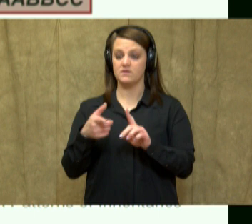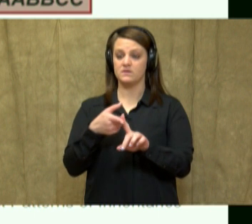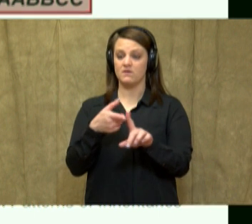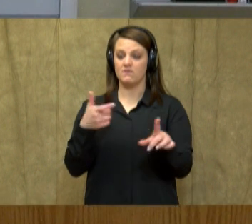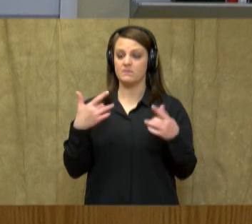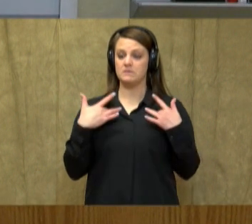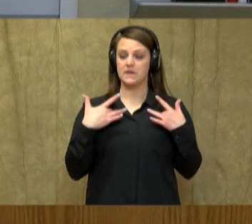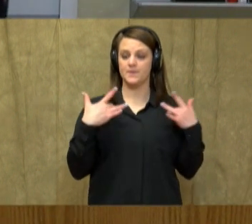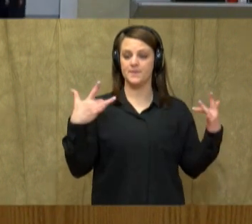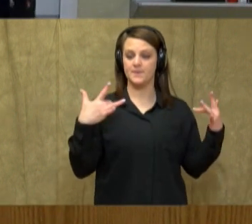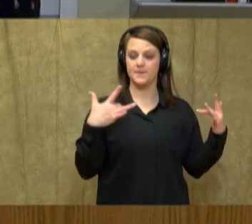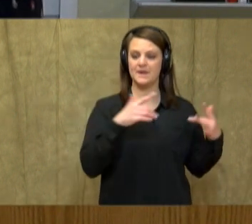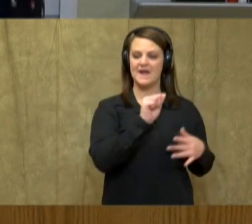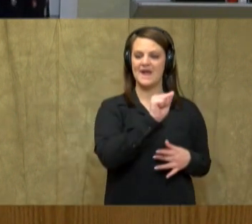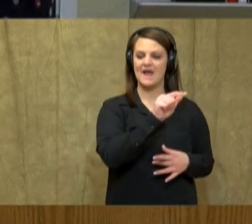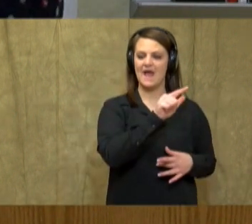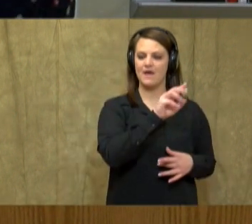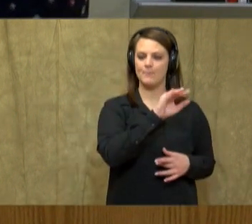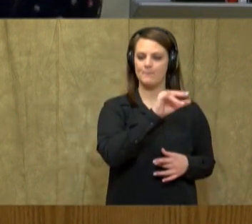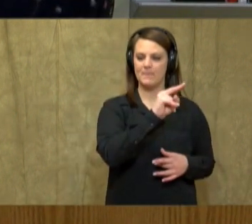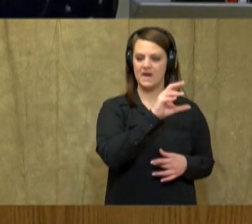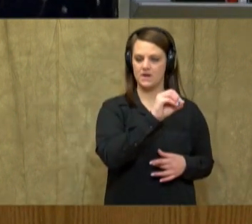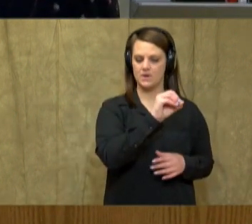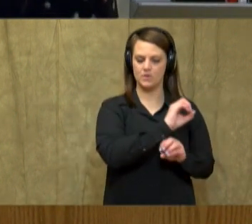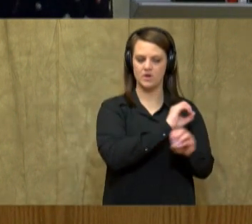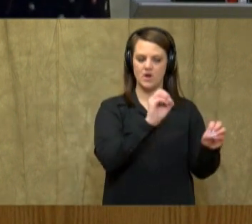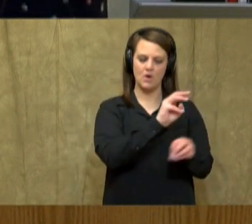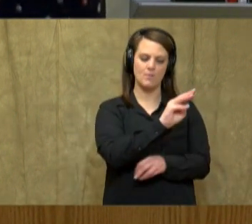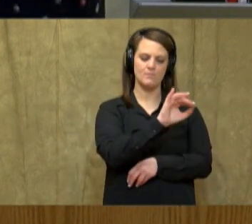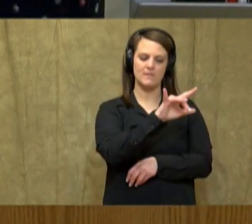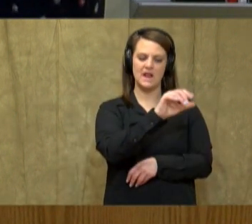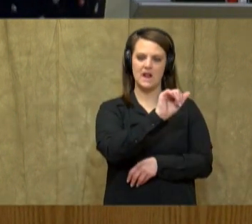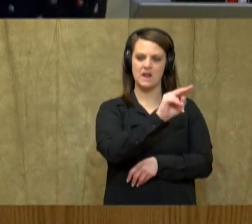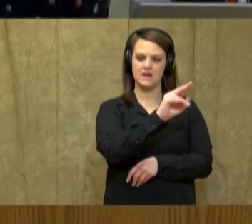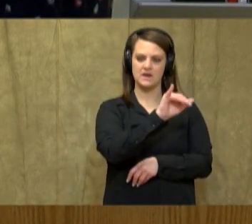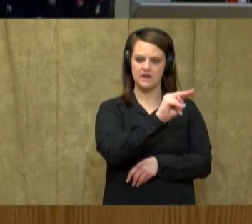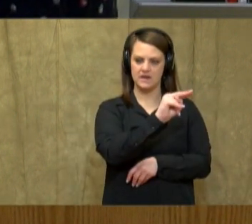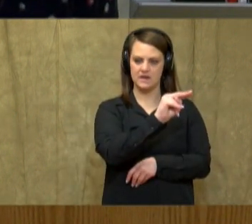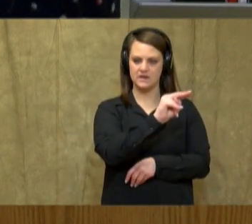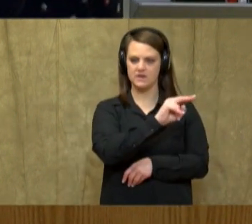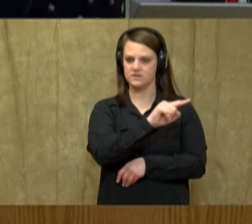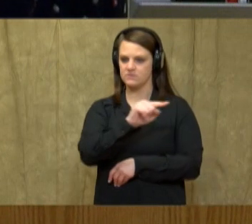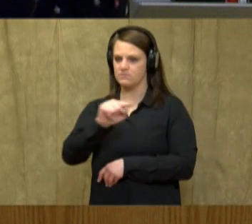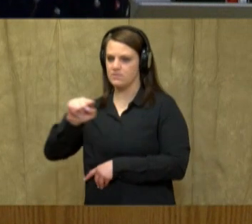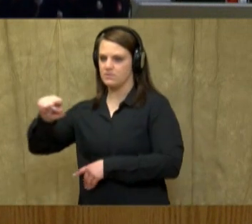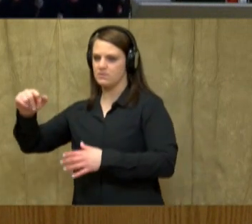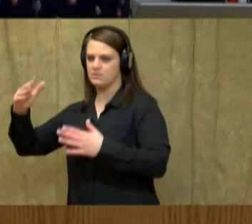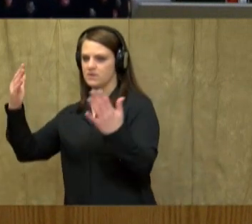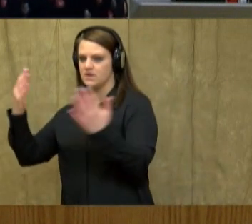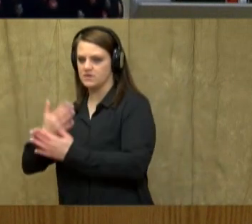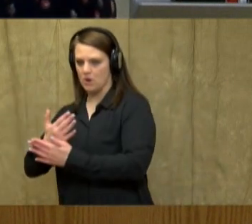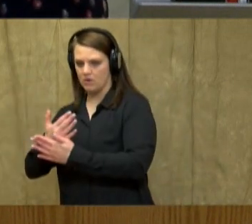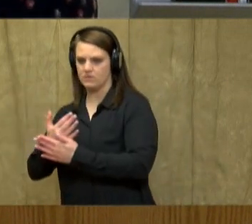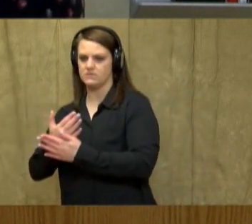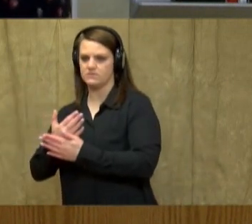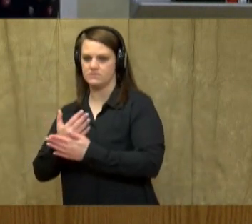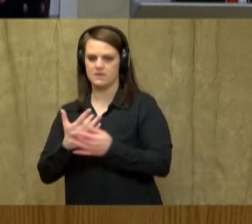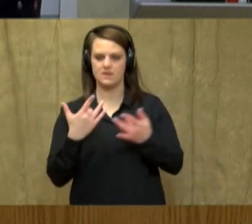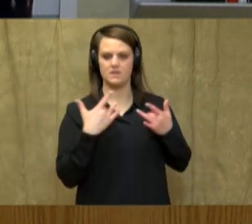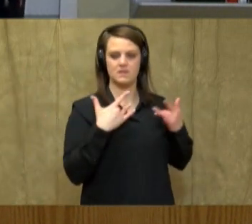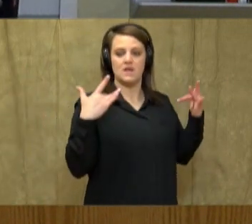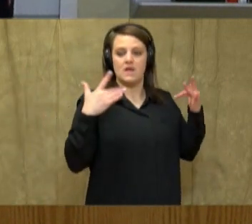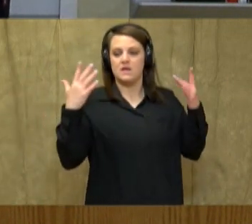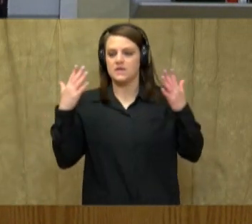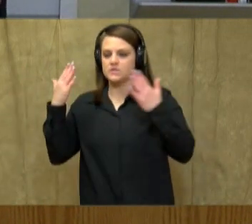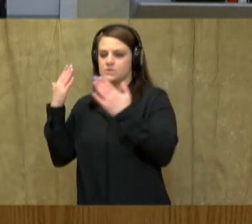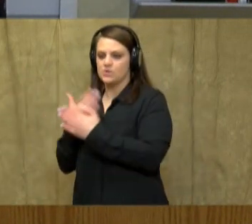fairest of the fair, albino, no melanin in their body whatsoever, to the darkest of the dark, okay? And then there's